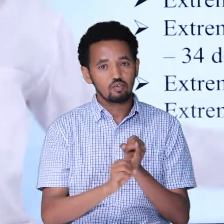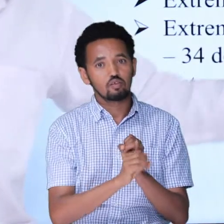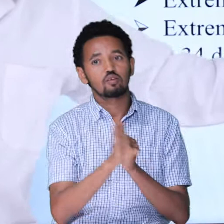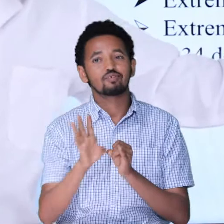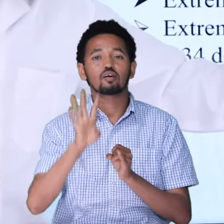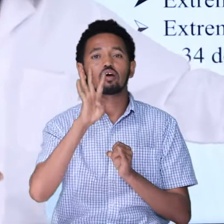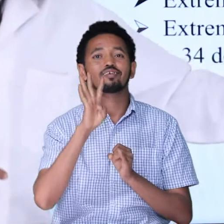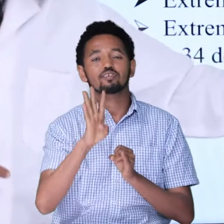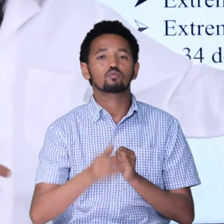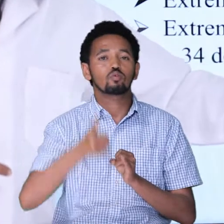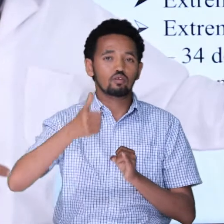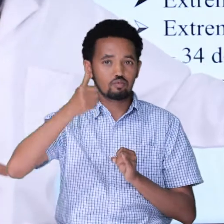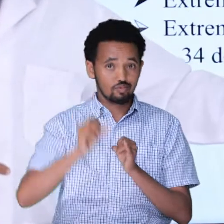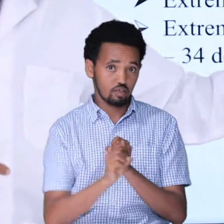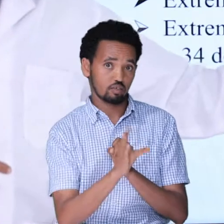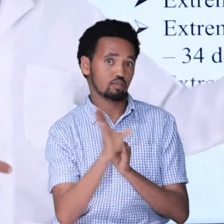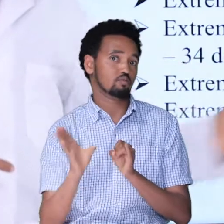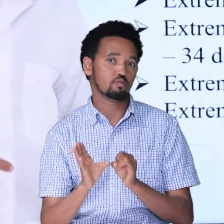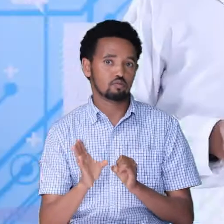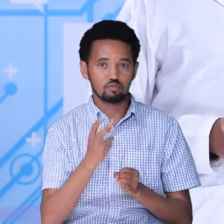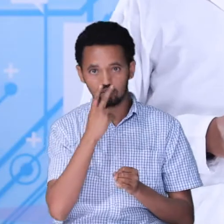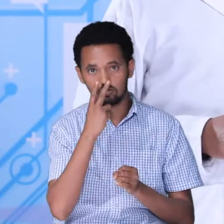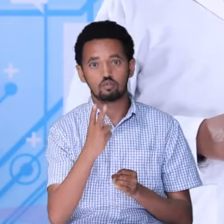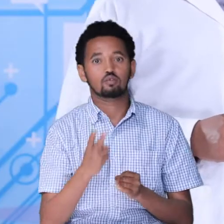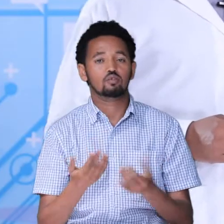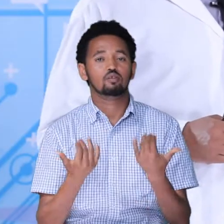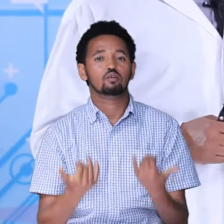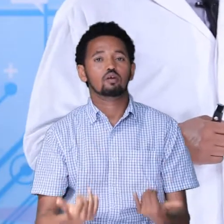about 51 degrees and 28